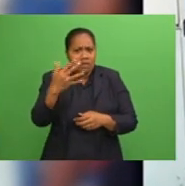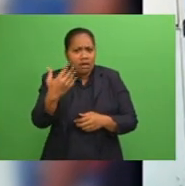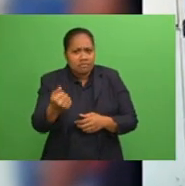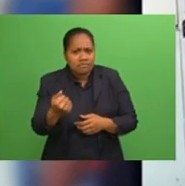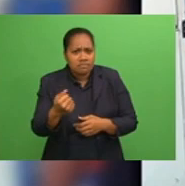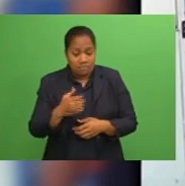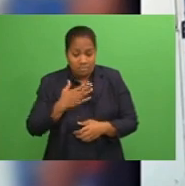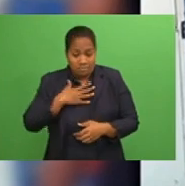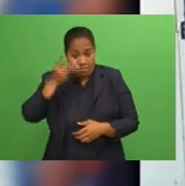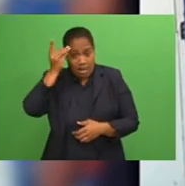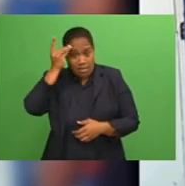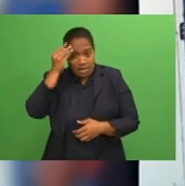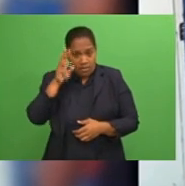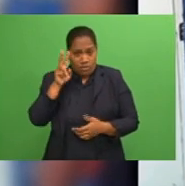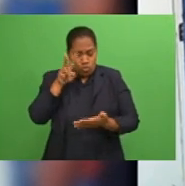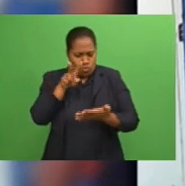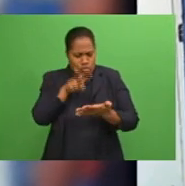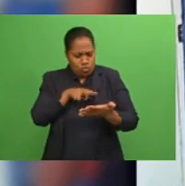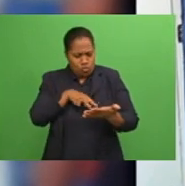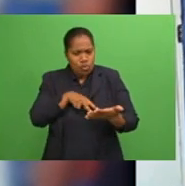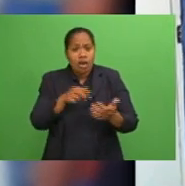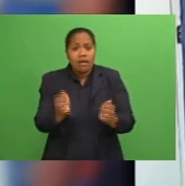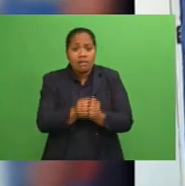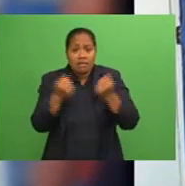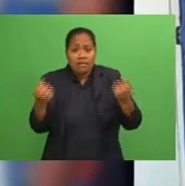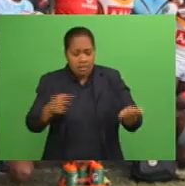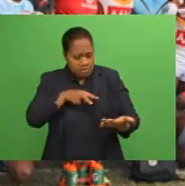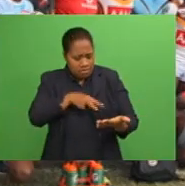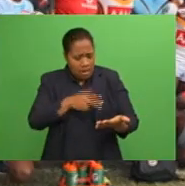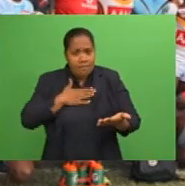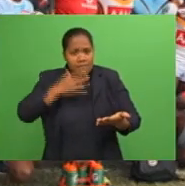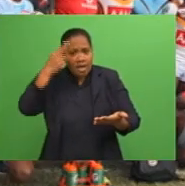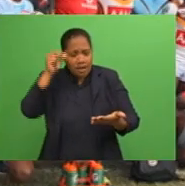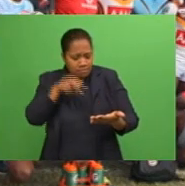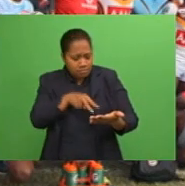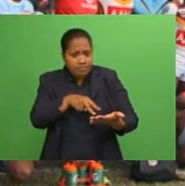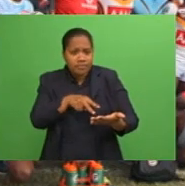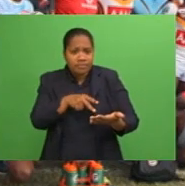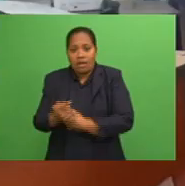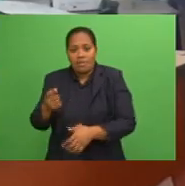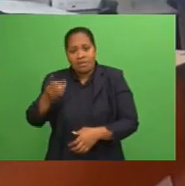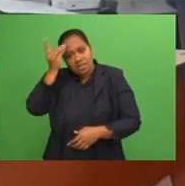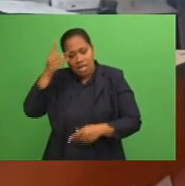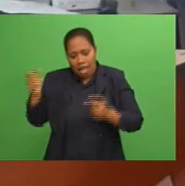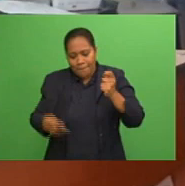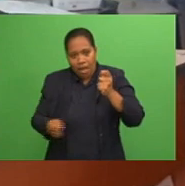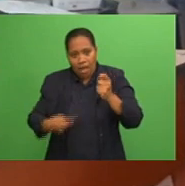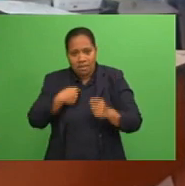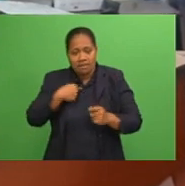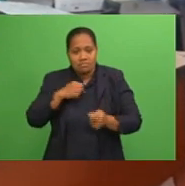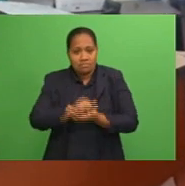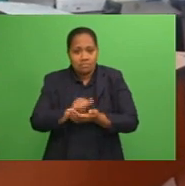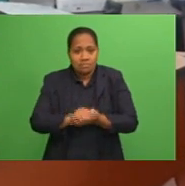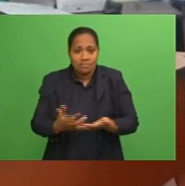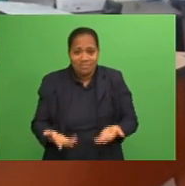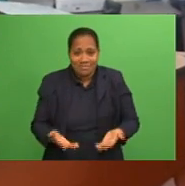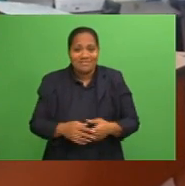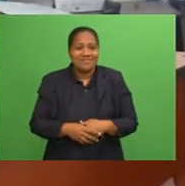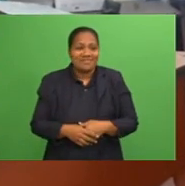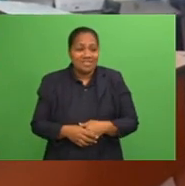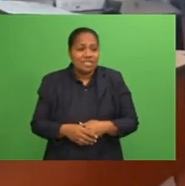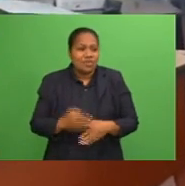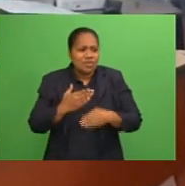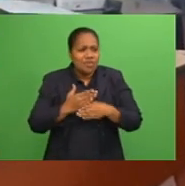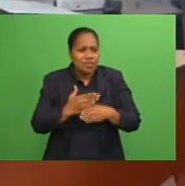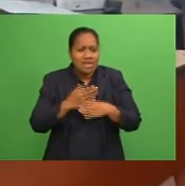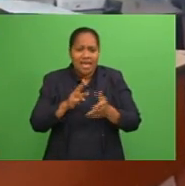name on the newspaper, being called into the Fiji residence camp. The FNRL says during such a time as